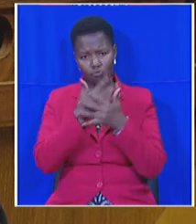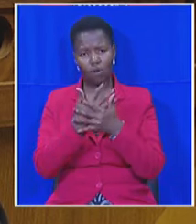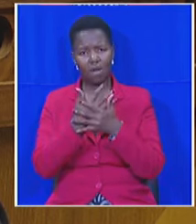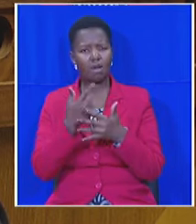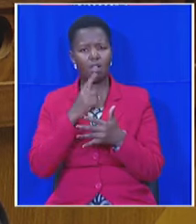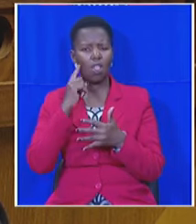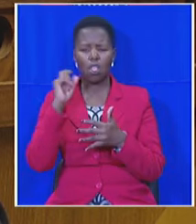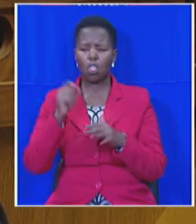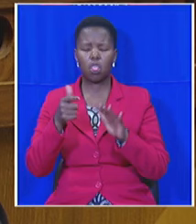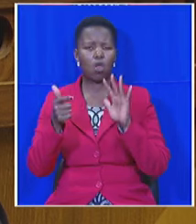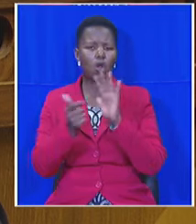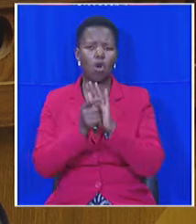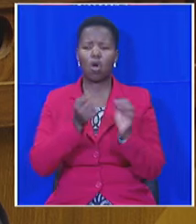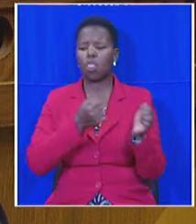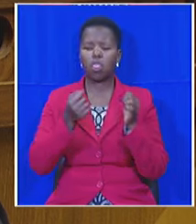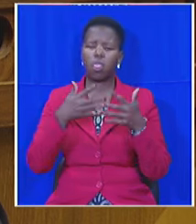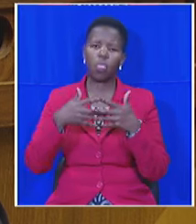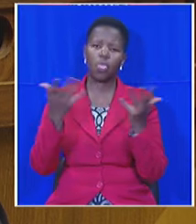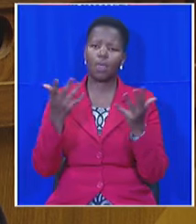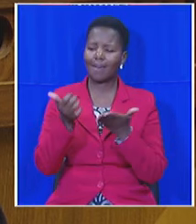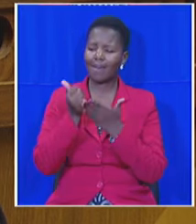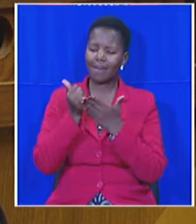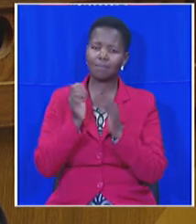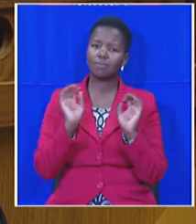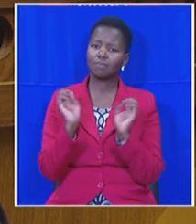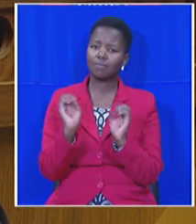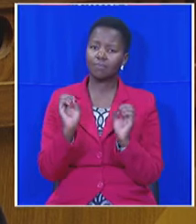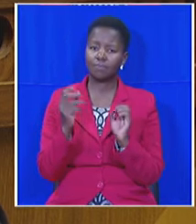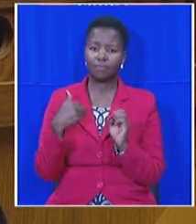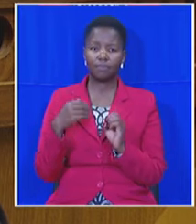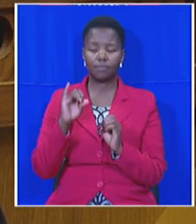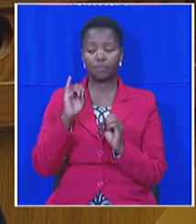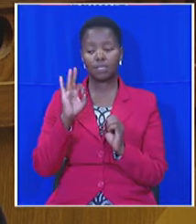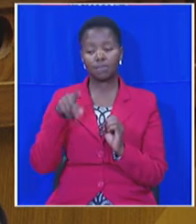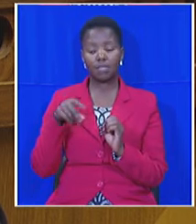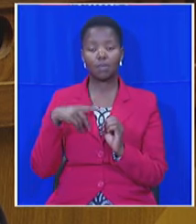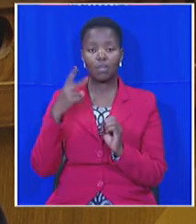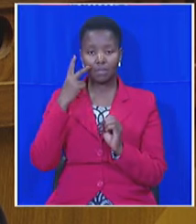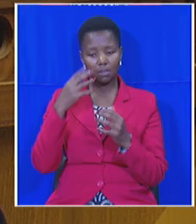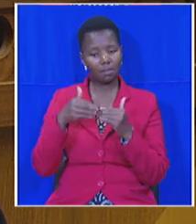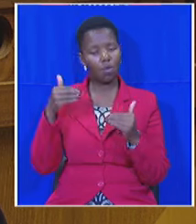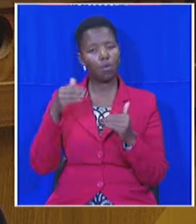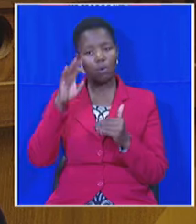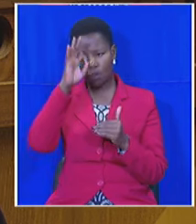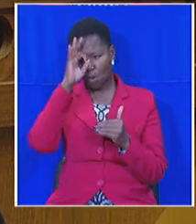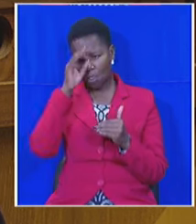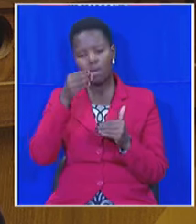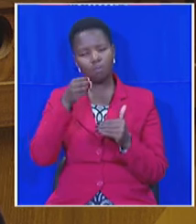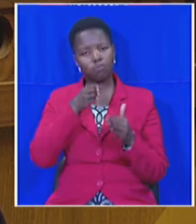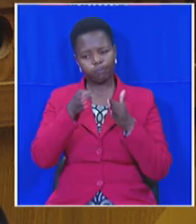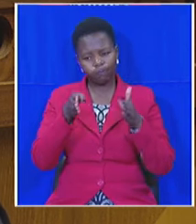and our road with vehicles are not helping. We as the IP want to see more visible policing on our